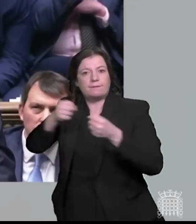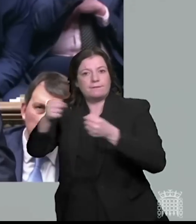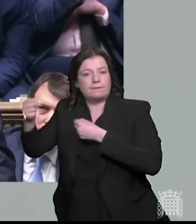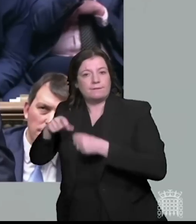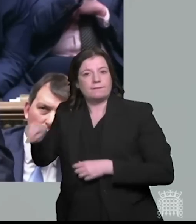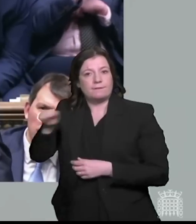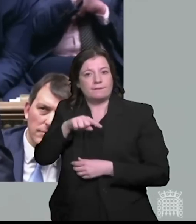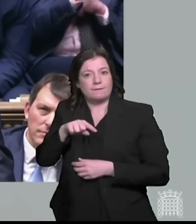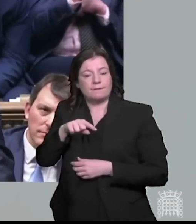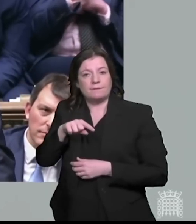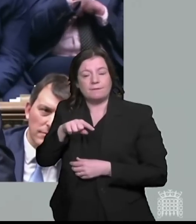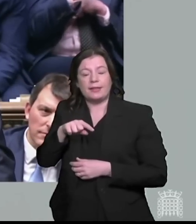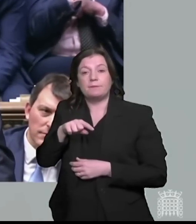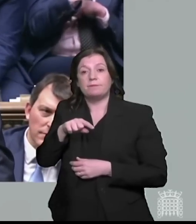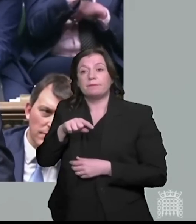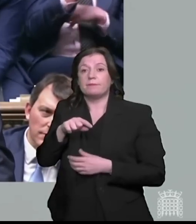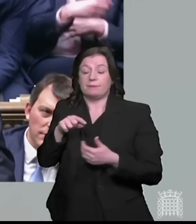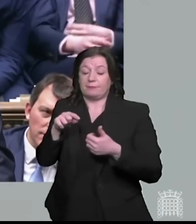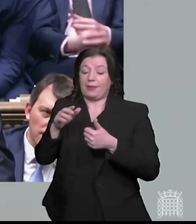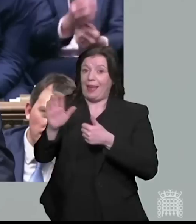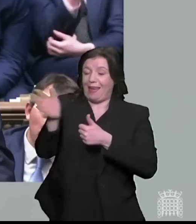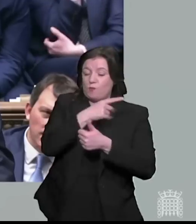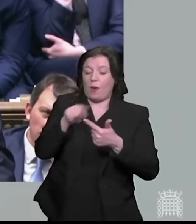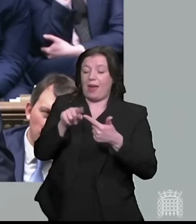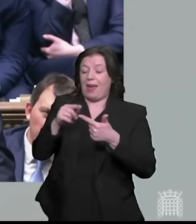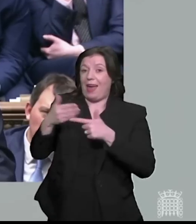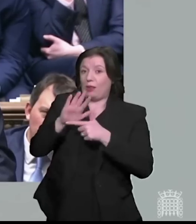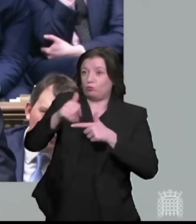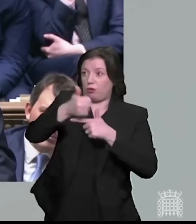my third pillar, after everywhere and enterprise.